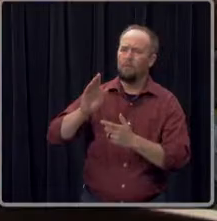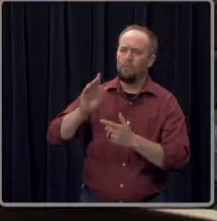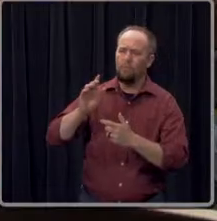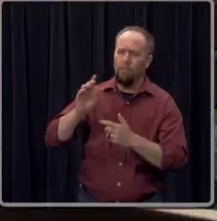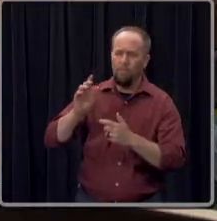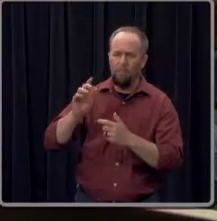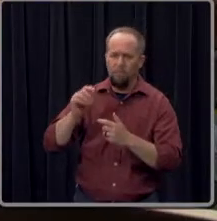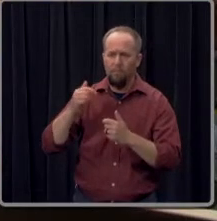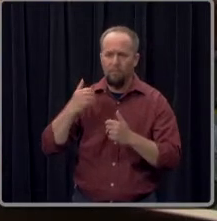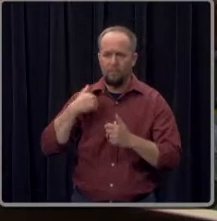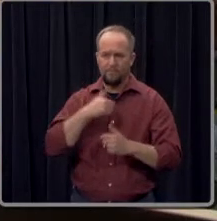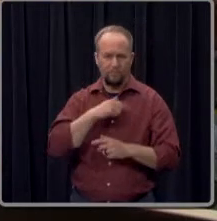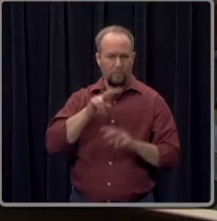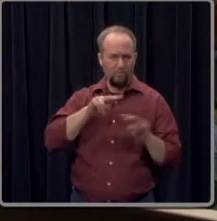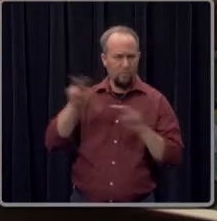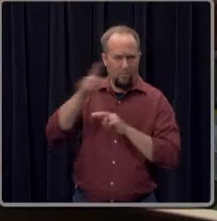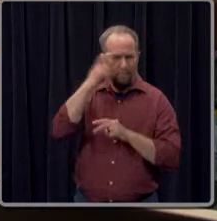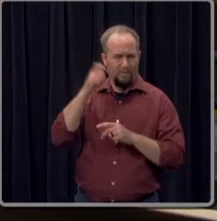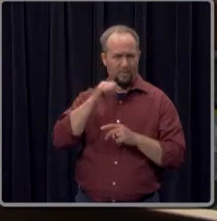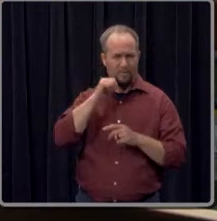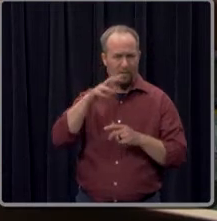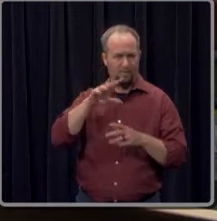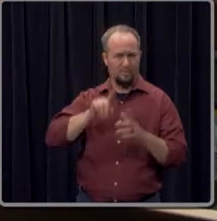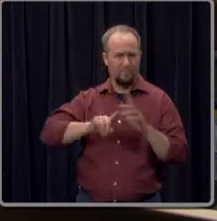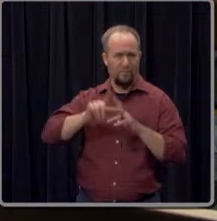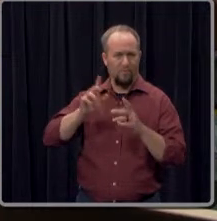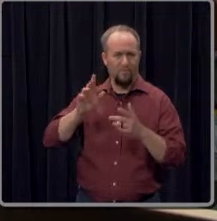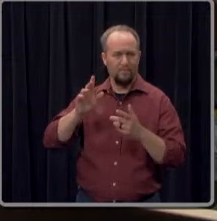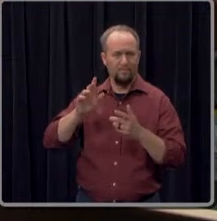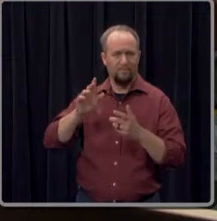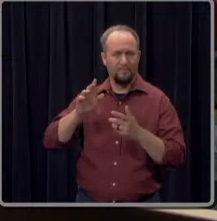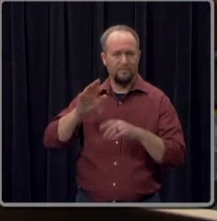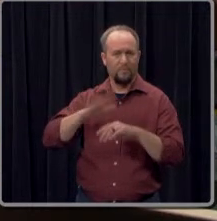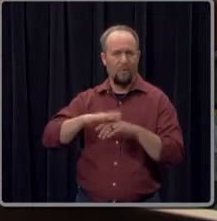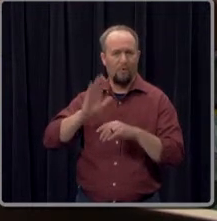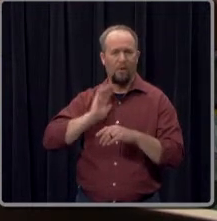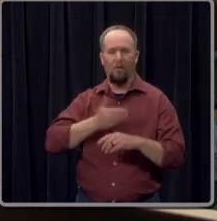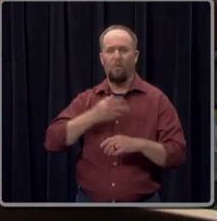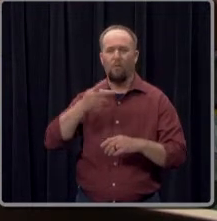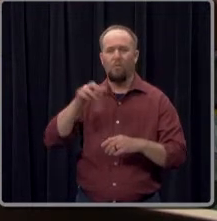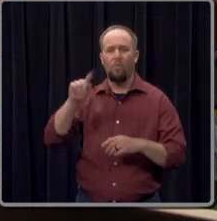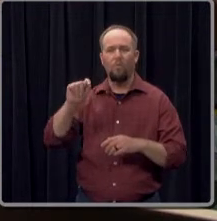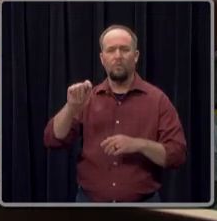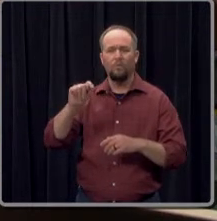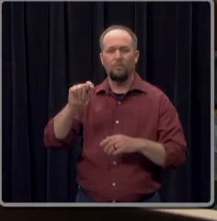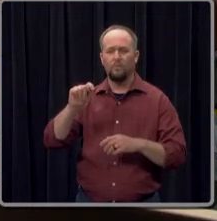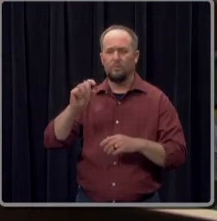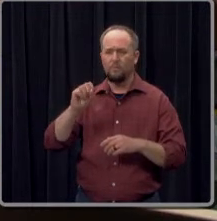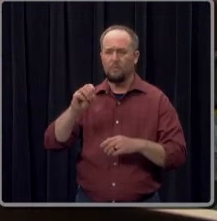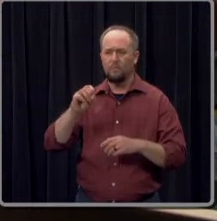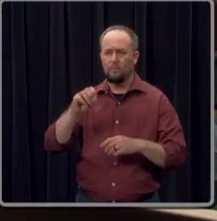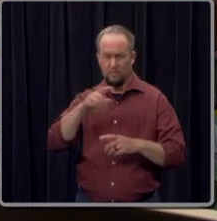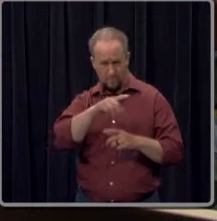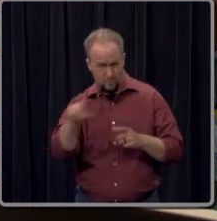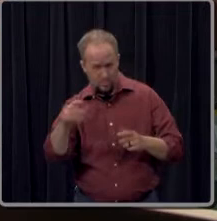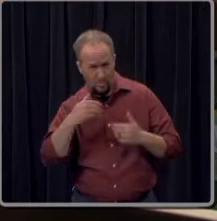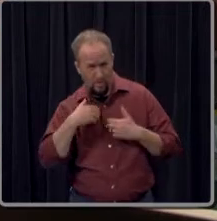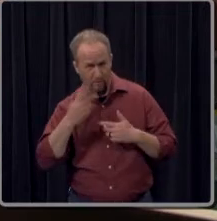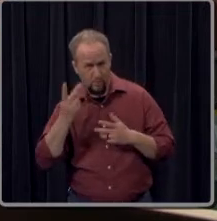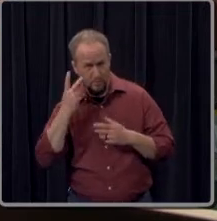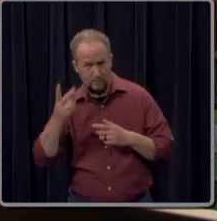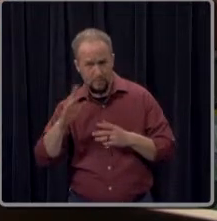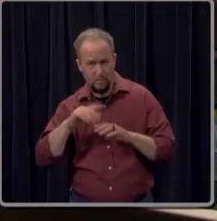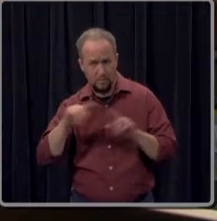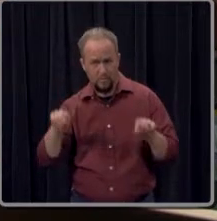have to look here because what he's shown is not in the slide deck on our board. So do you all have what he's showing on the